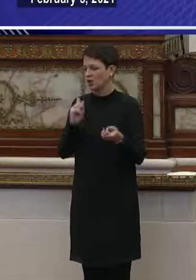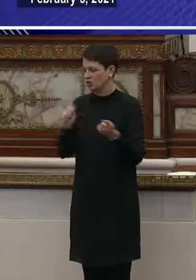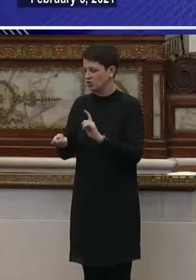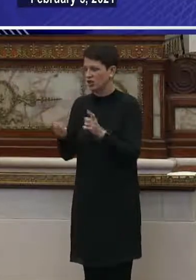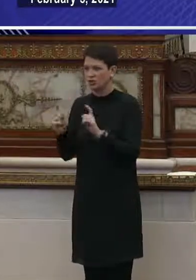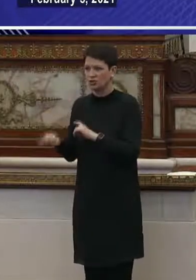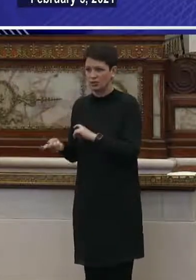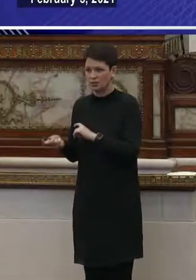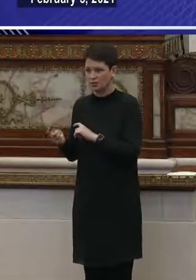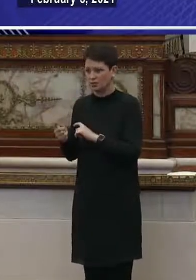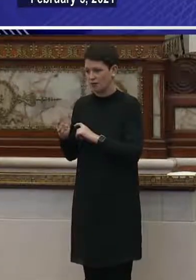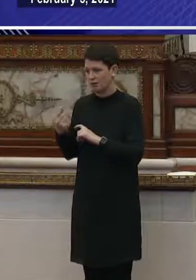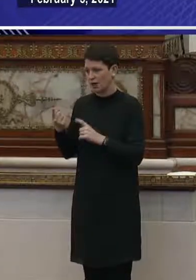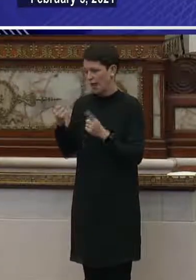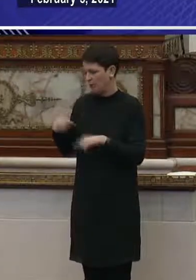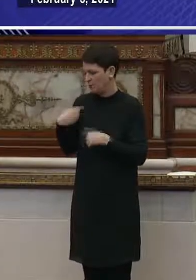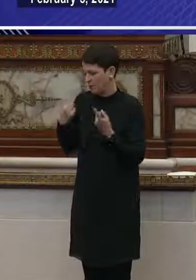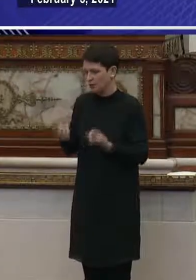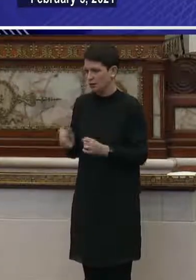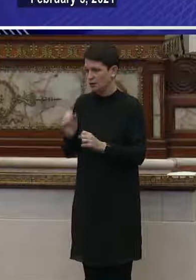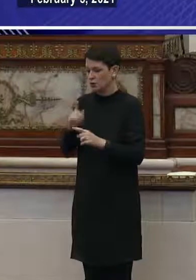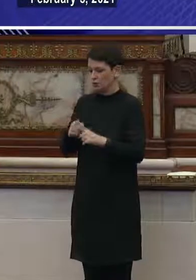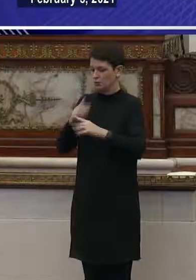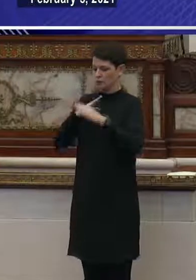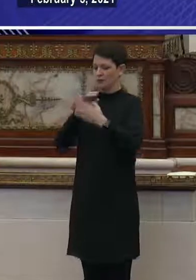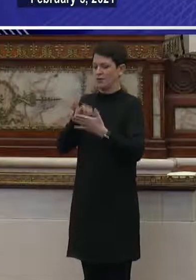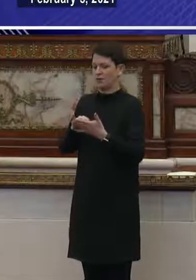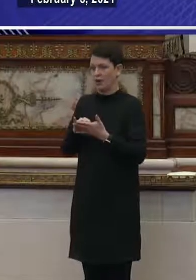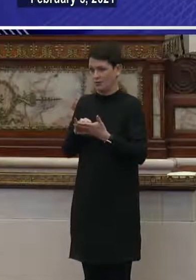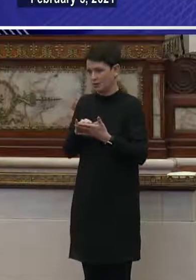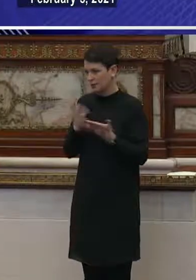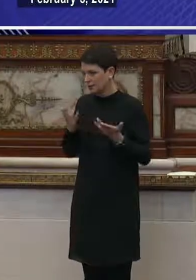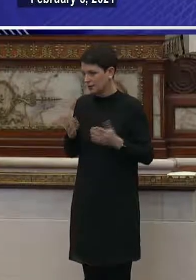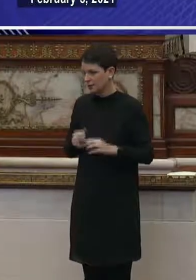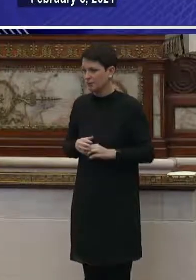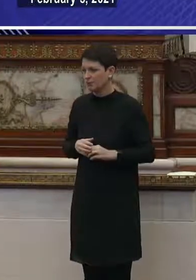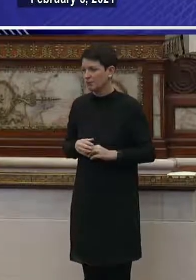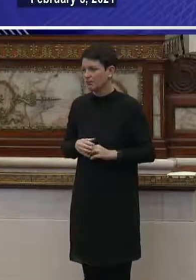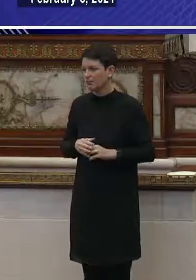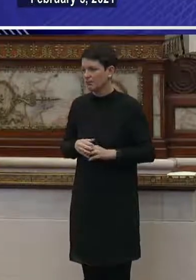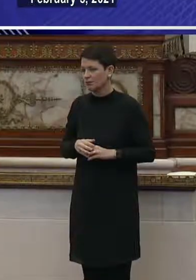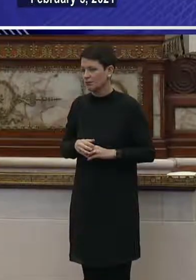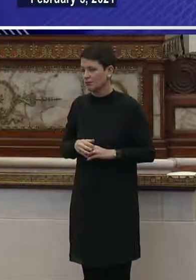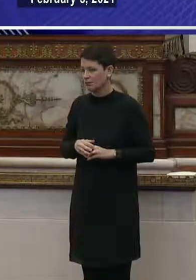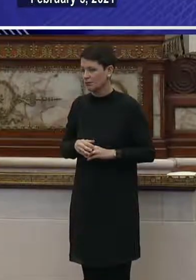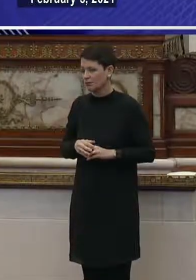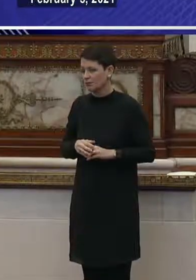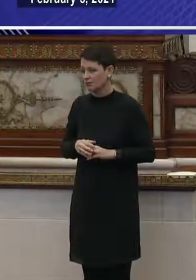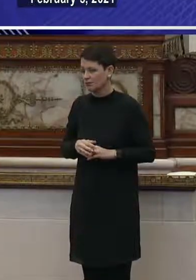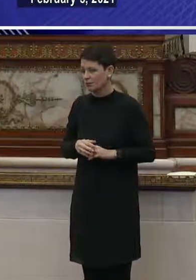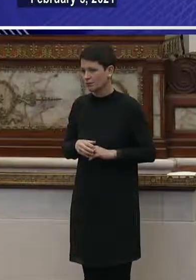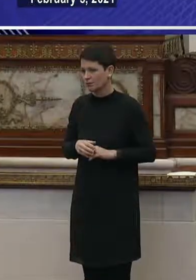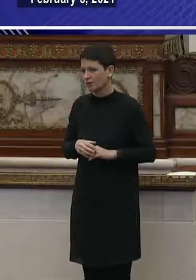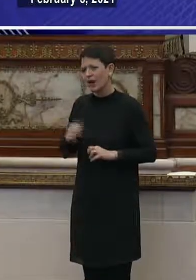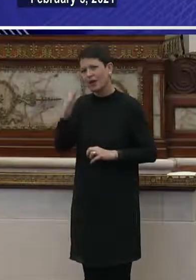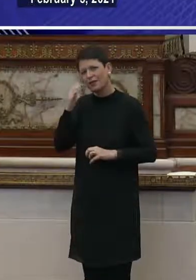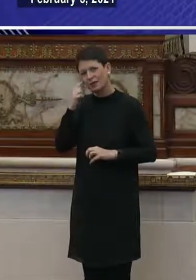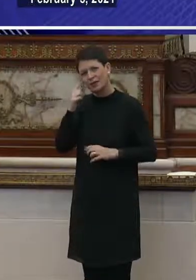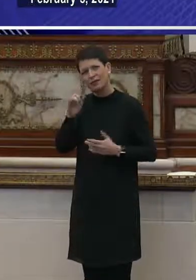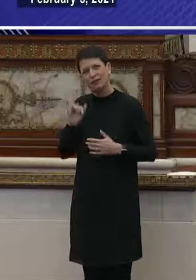you made exactly to prevent that from happening again? Because I know, I think this might have been